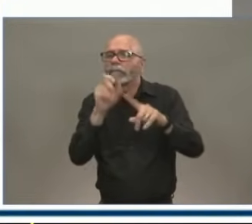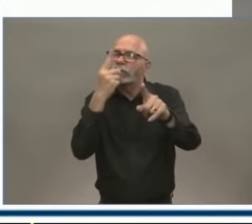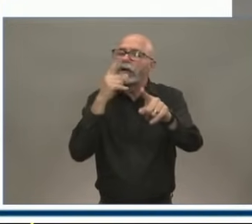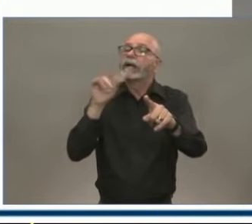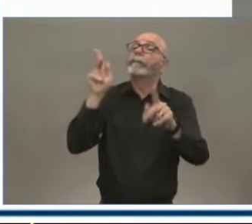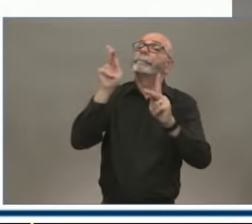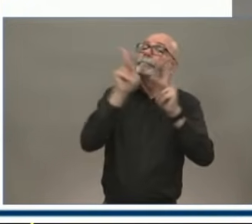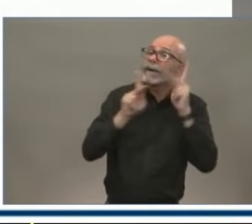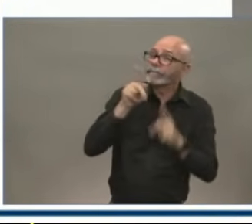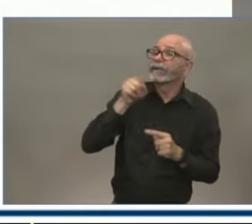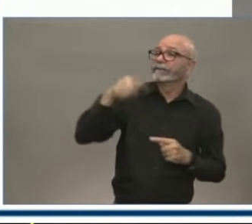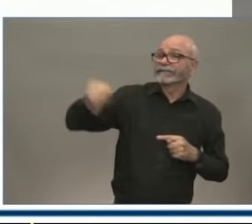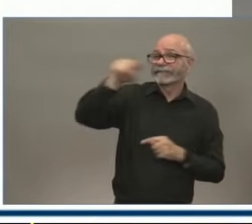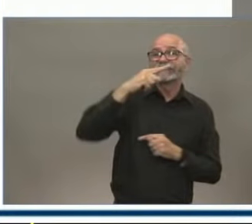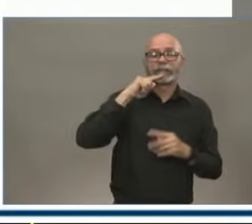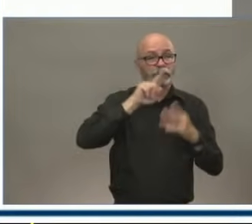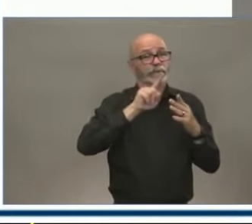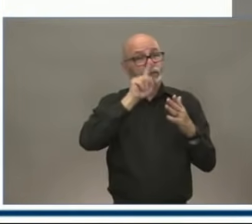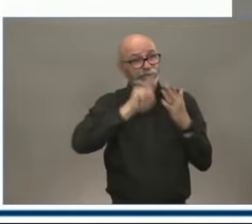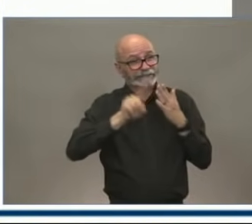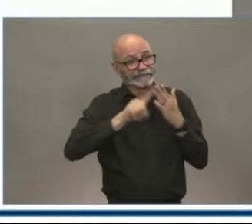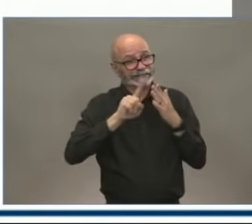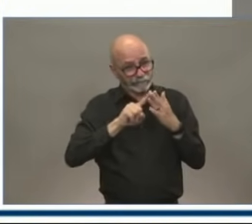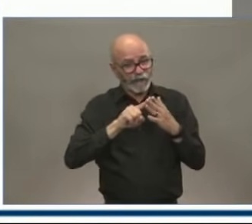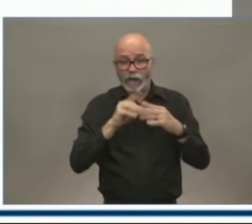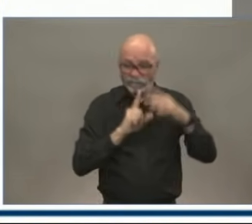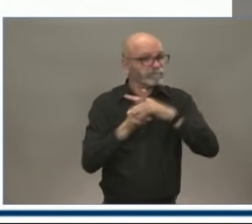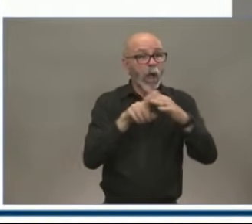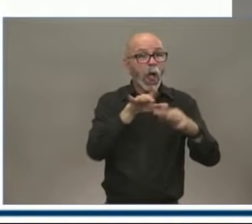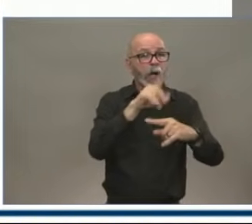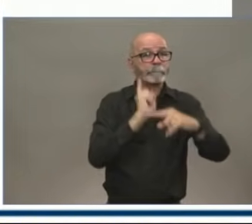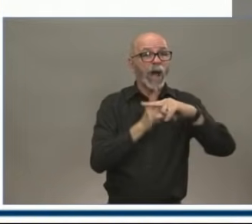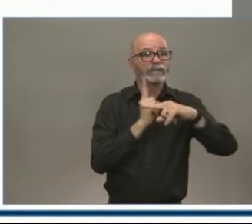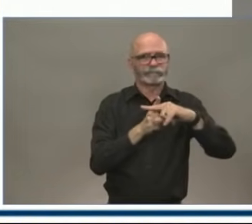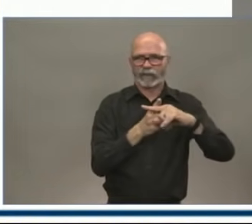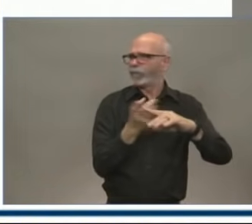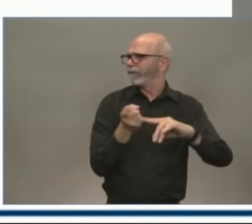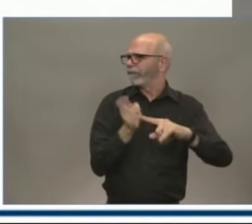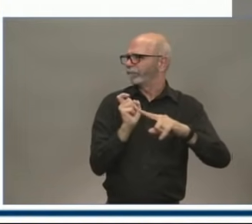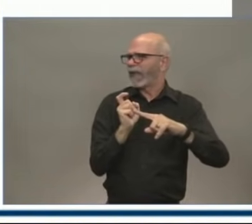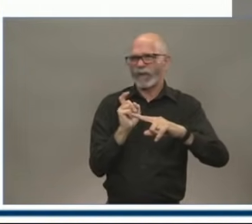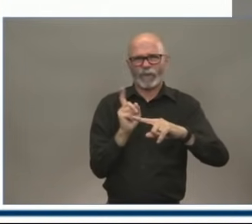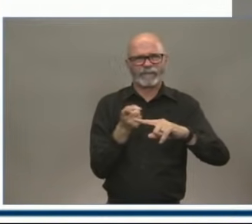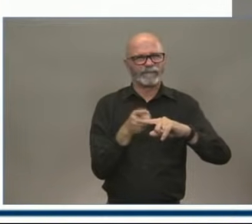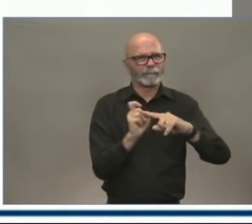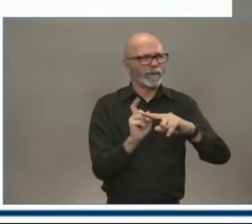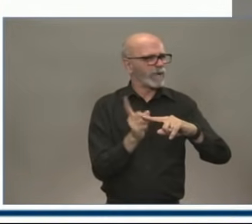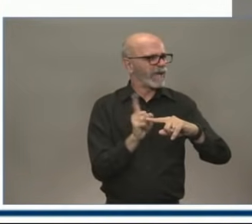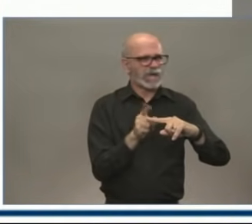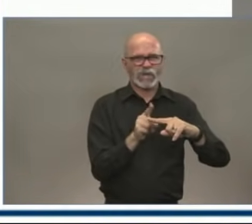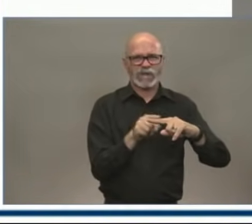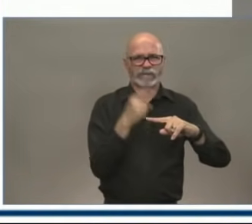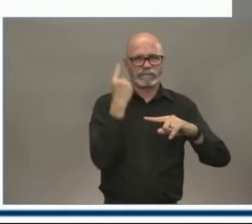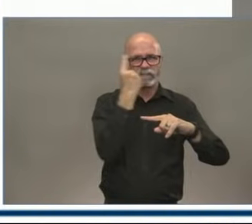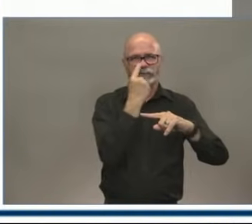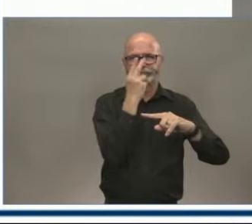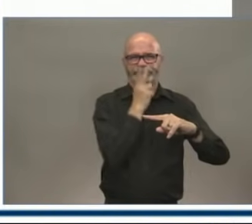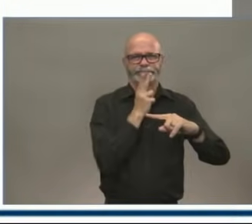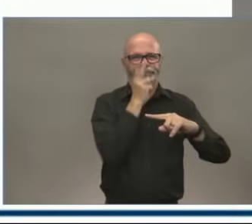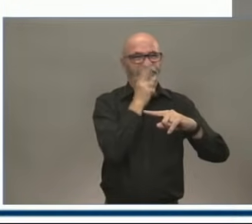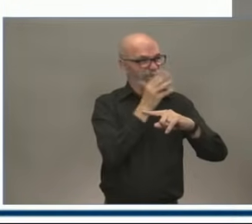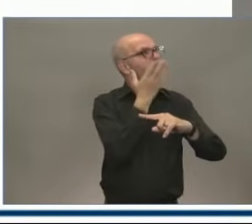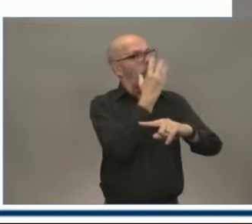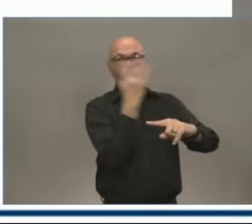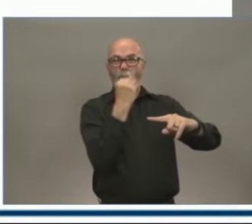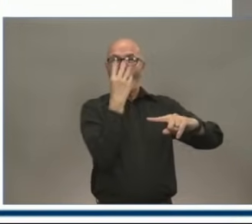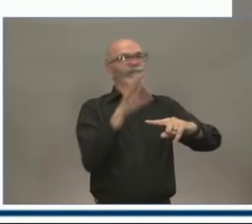we're not sure what it means, we're interpreting it that there may be something going on. And for this time, it was the Wolfville community, and we